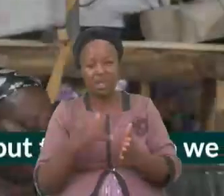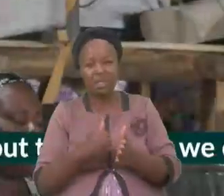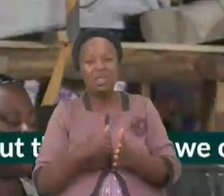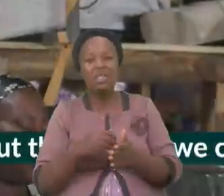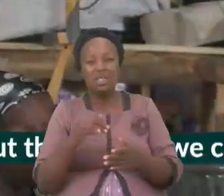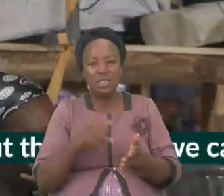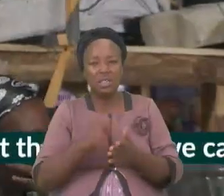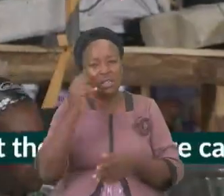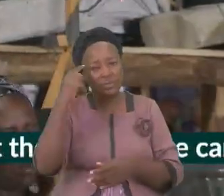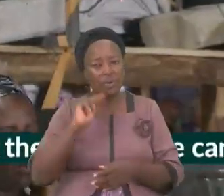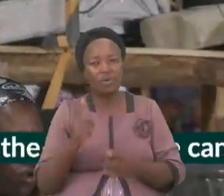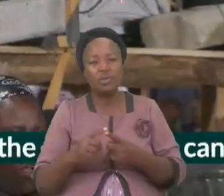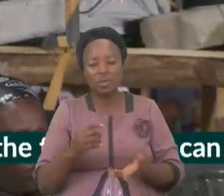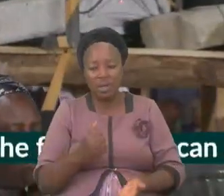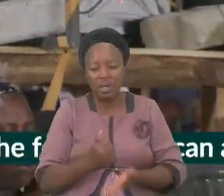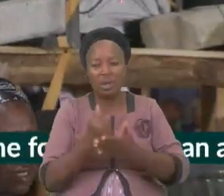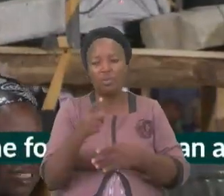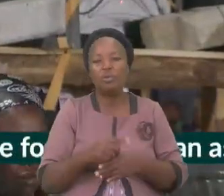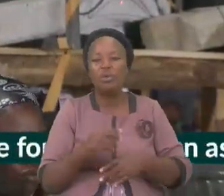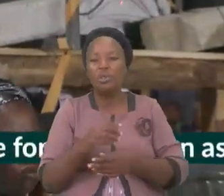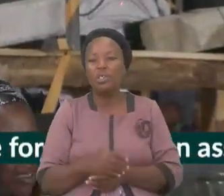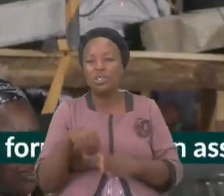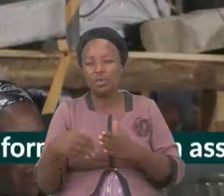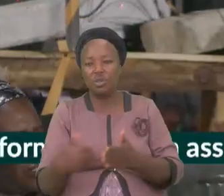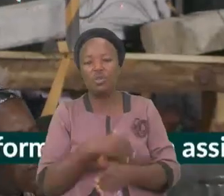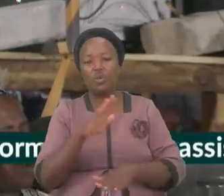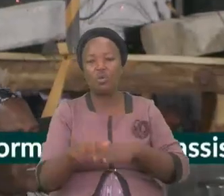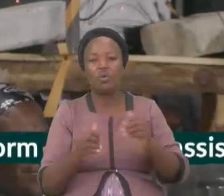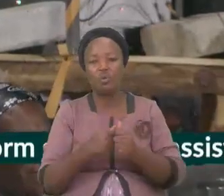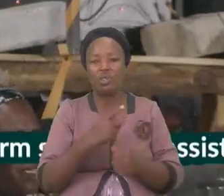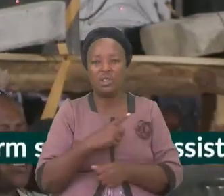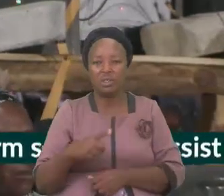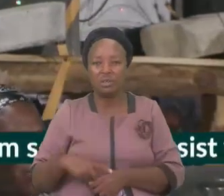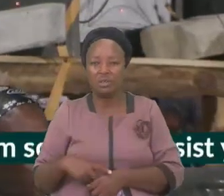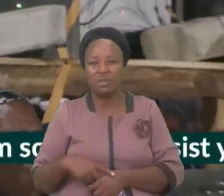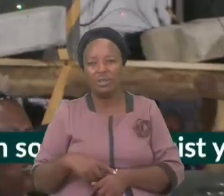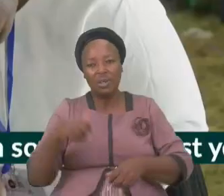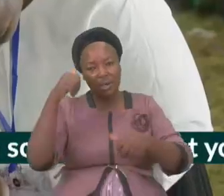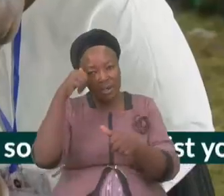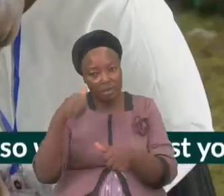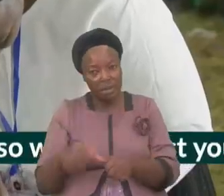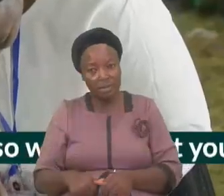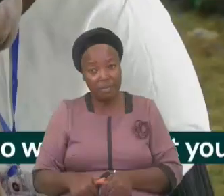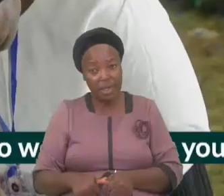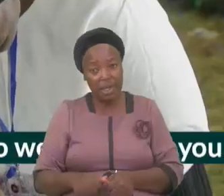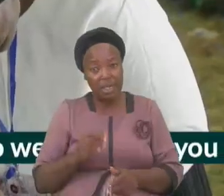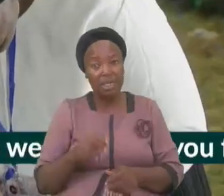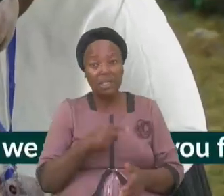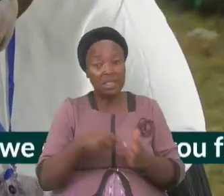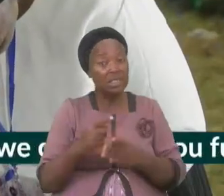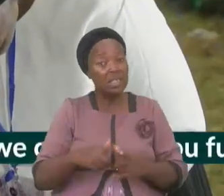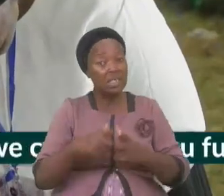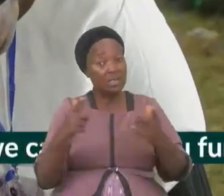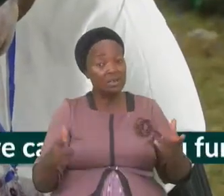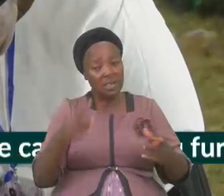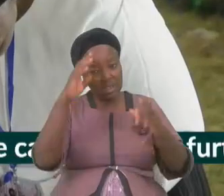Lord. Remember, you made a great decision. It's glorious. You couldn't make a better decision than